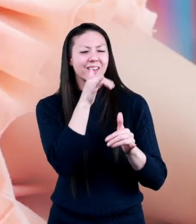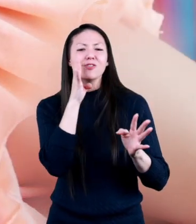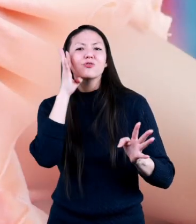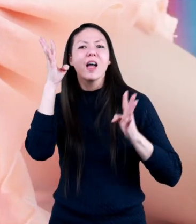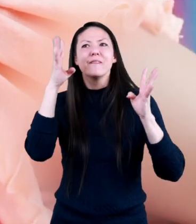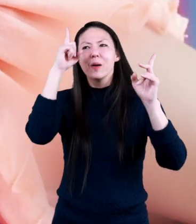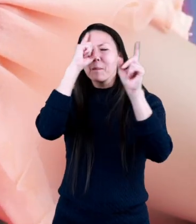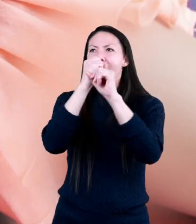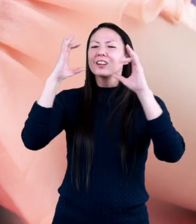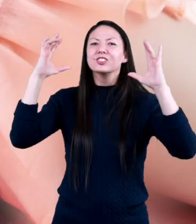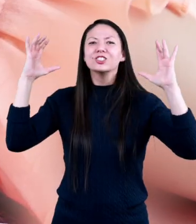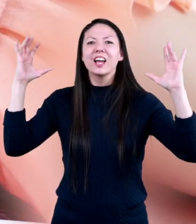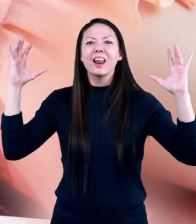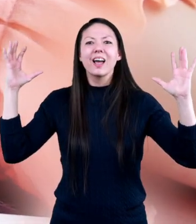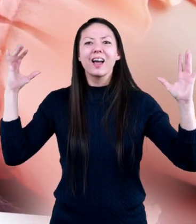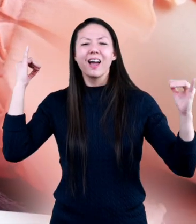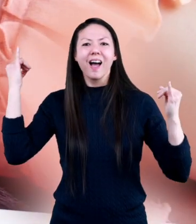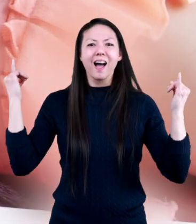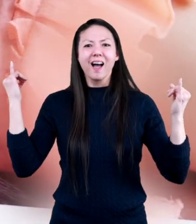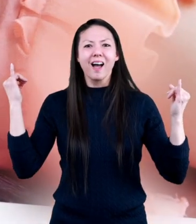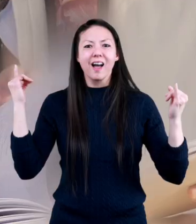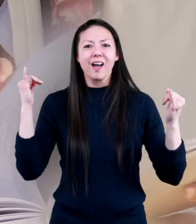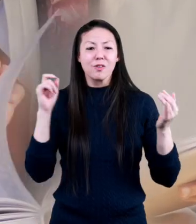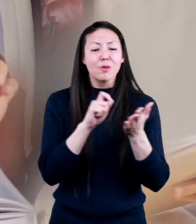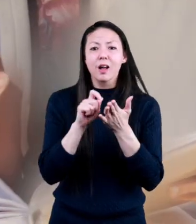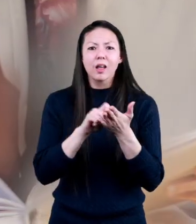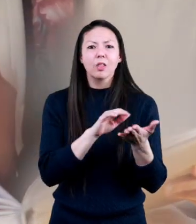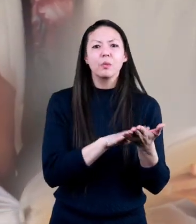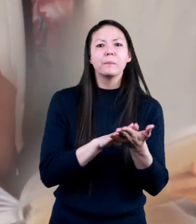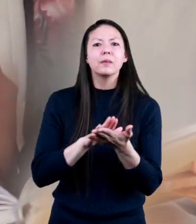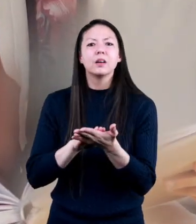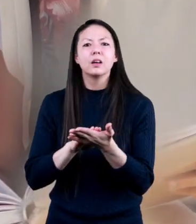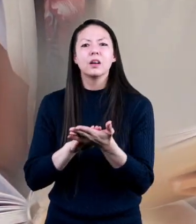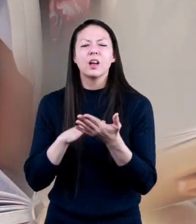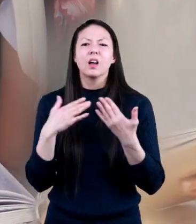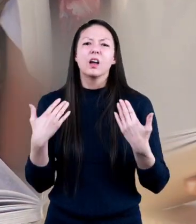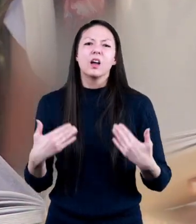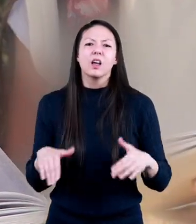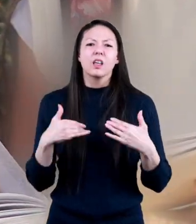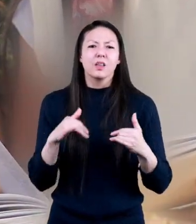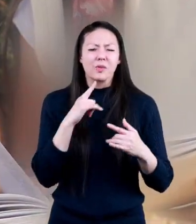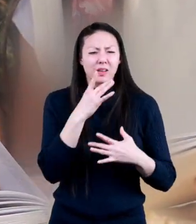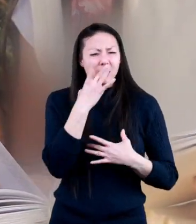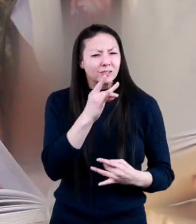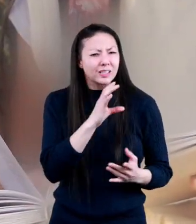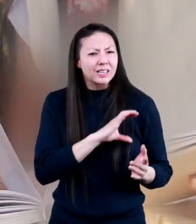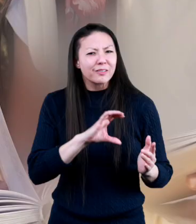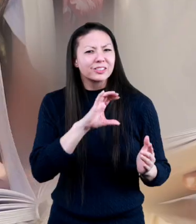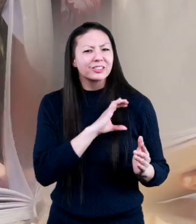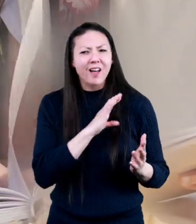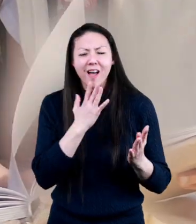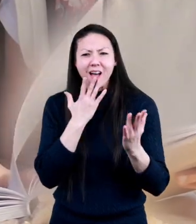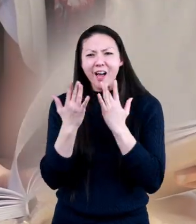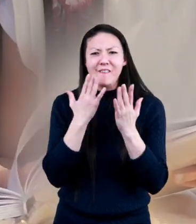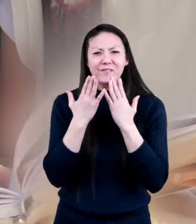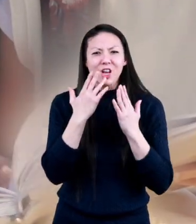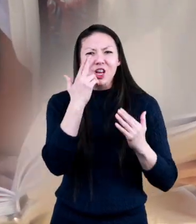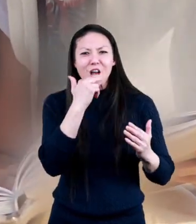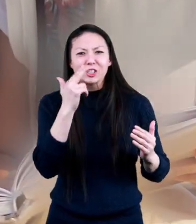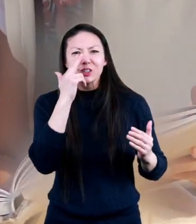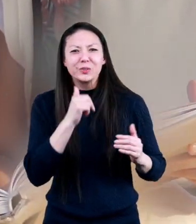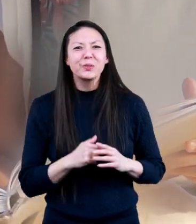silly, creative and imaginary. Written in rhyme, they are filled with interesting characters and